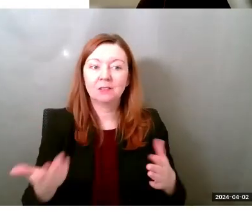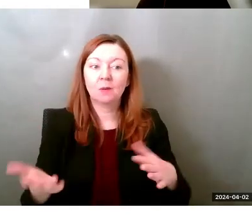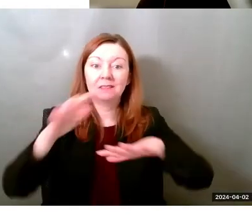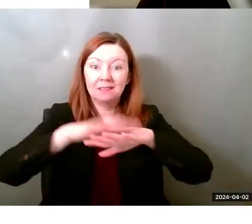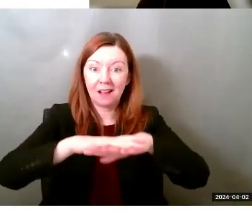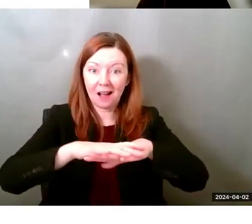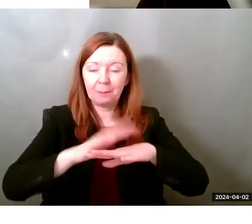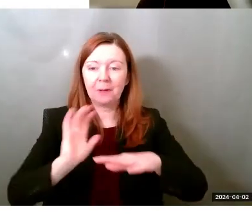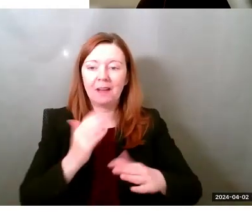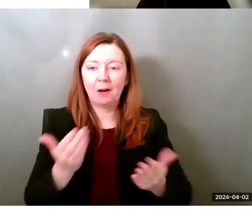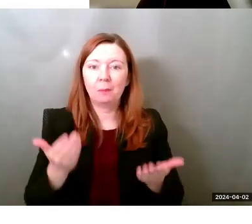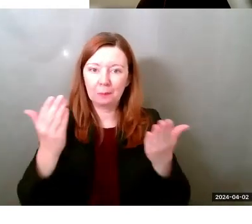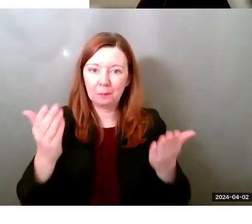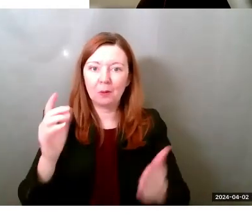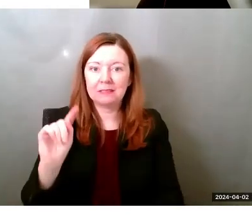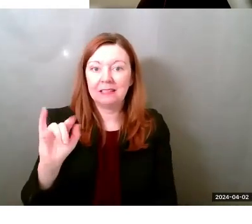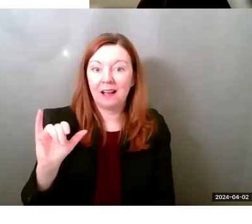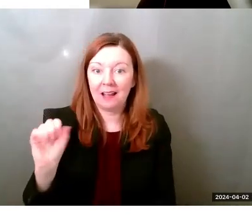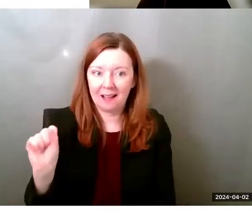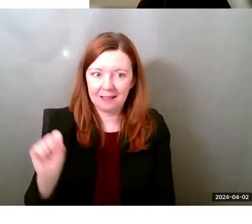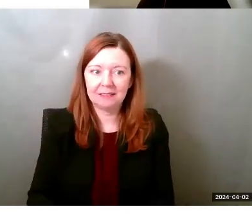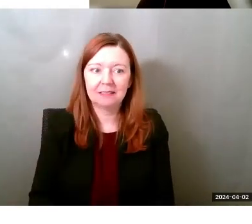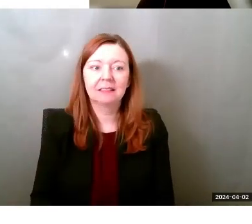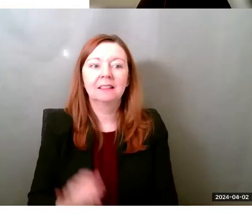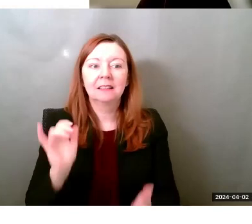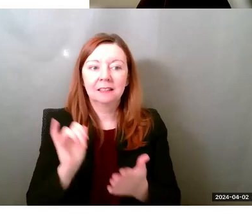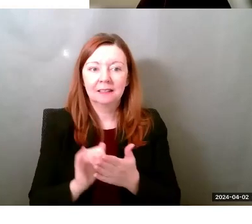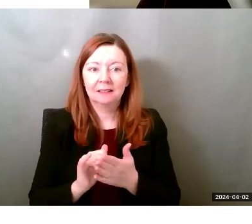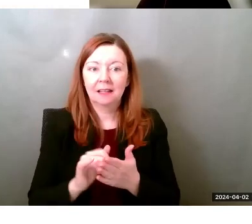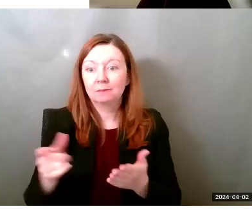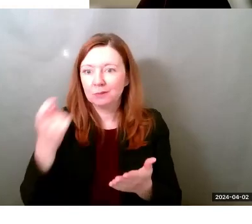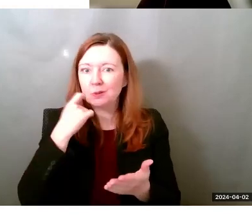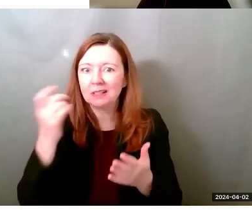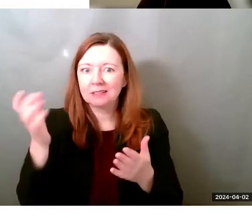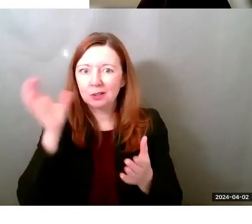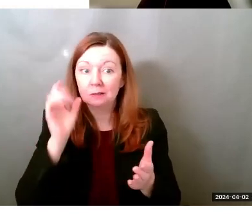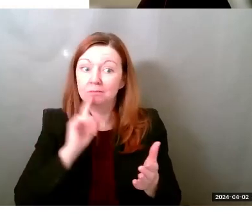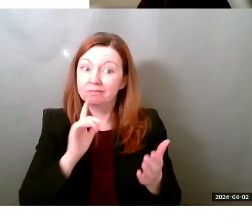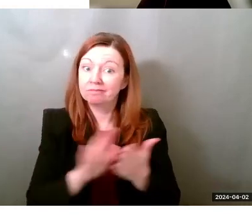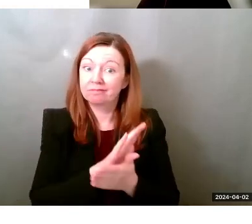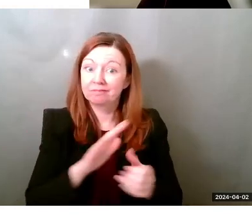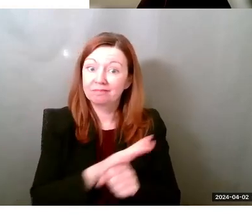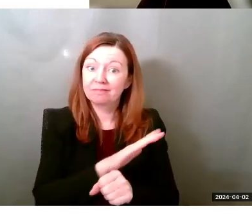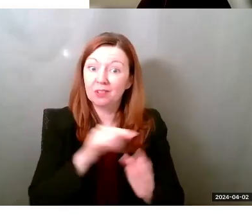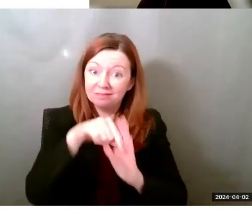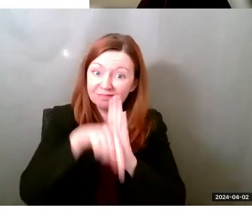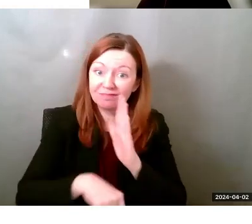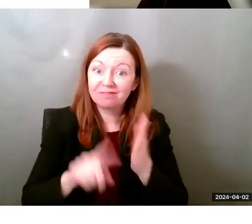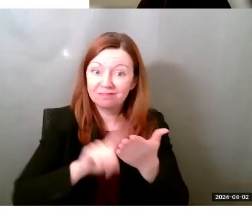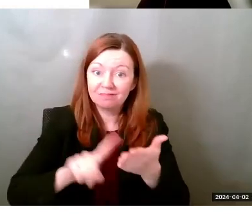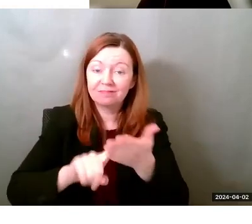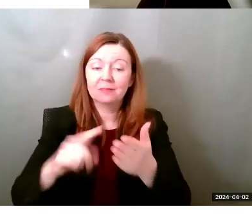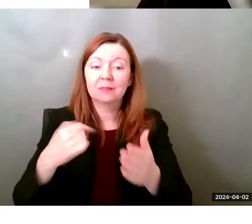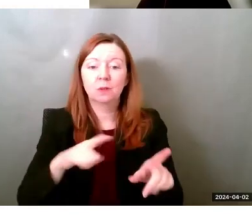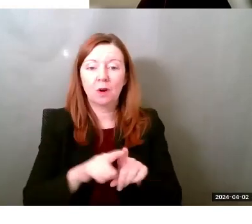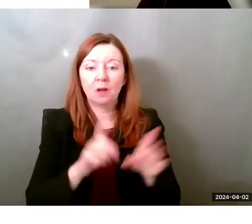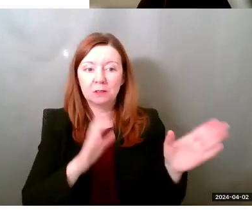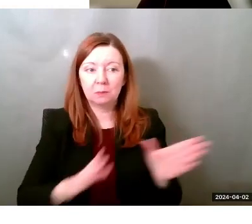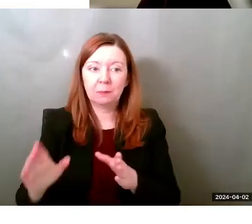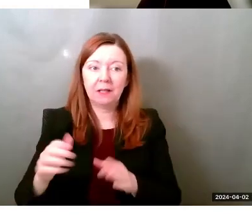our proposed TIS, that was, as you heard, pretty robust, right? We are also preparing